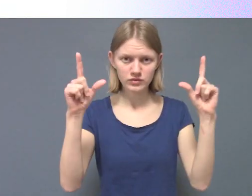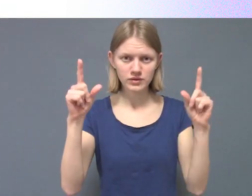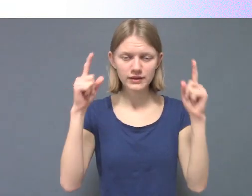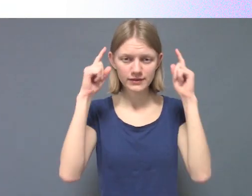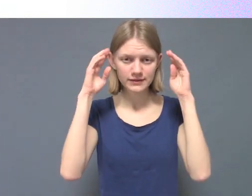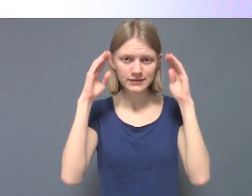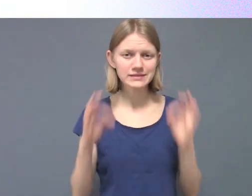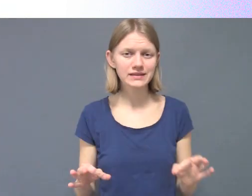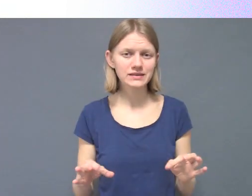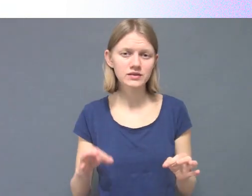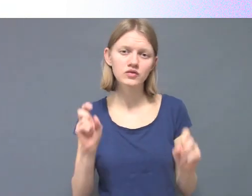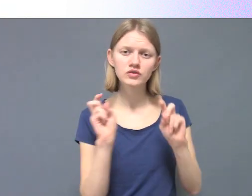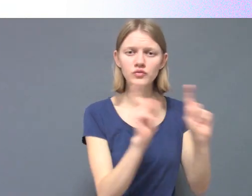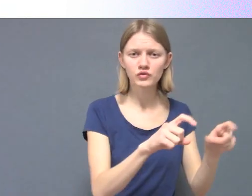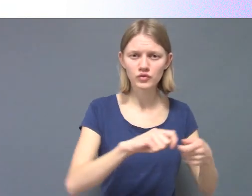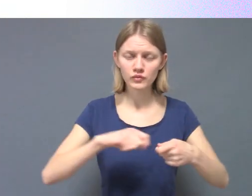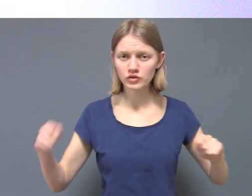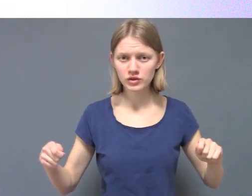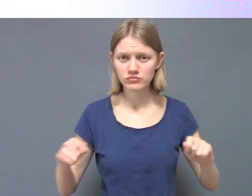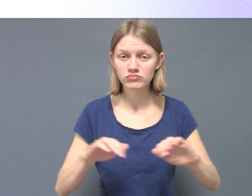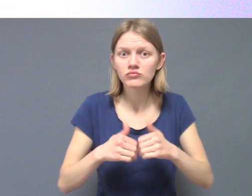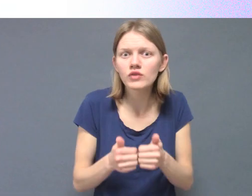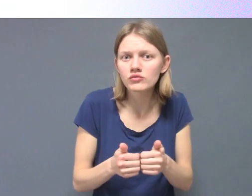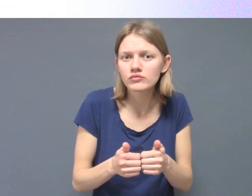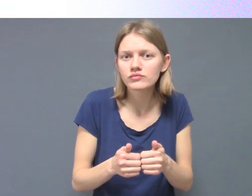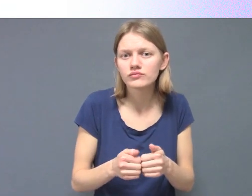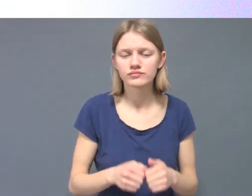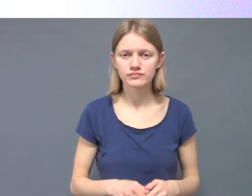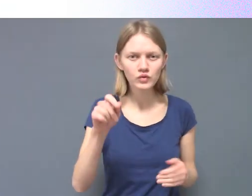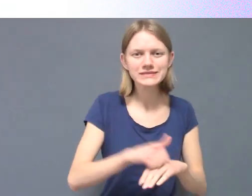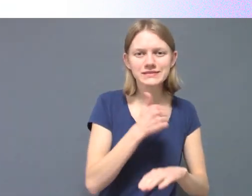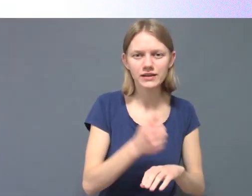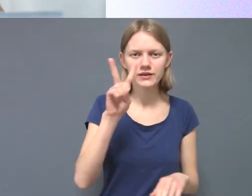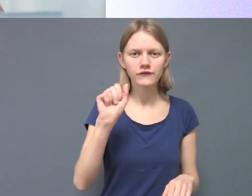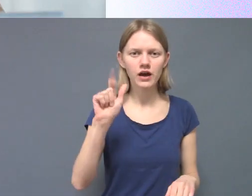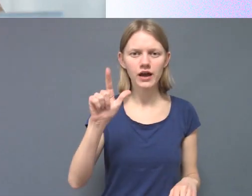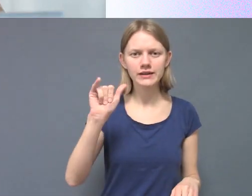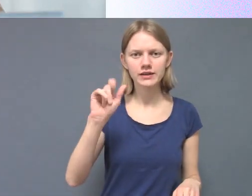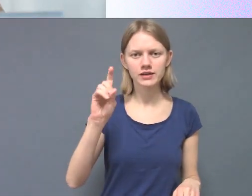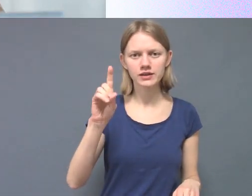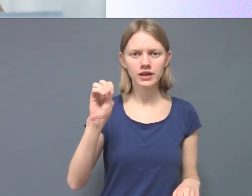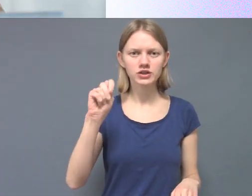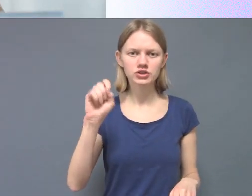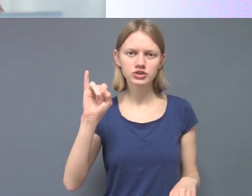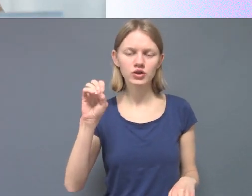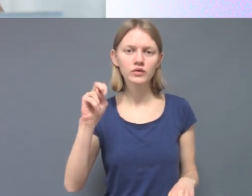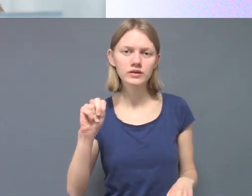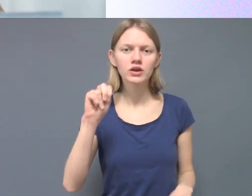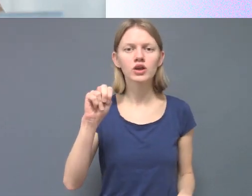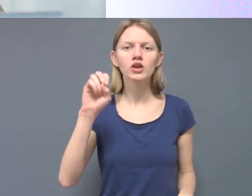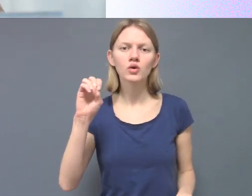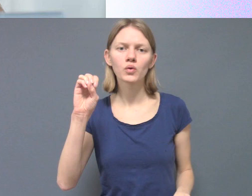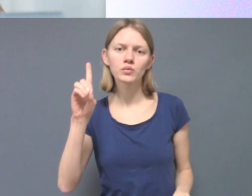transactions, that is, transfers of money from one address to another. Now, assume that you wake up one morning and decide to contribute